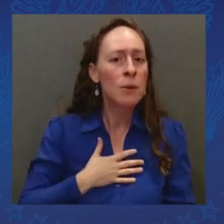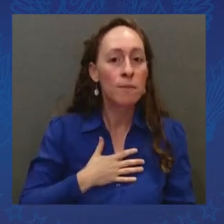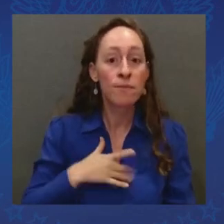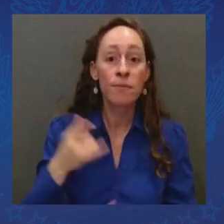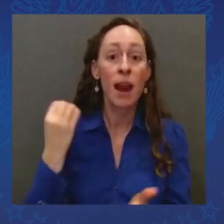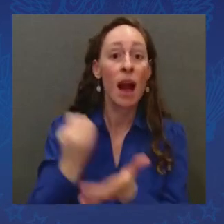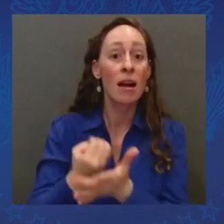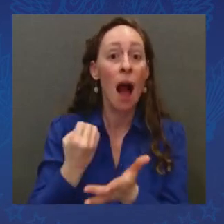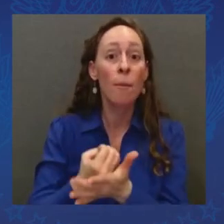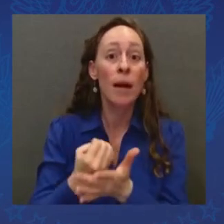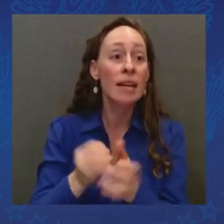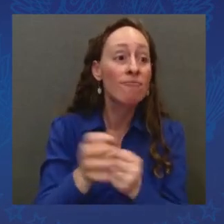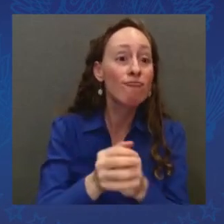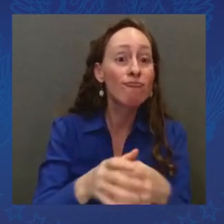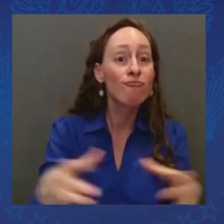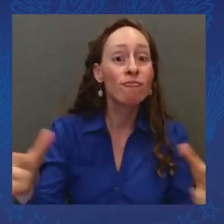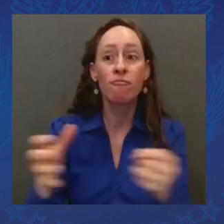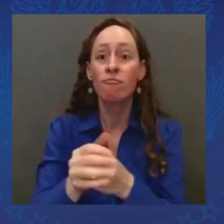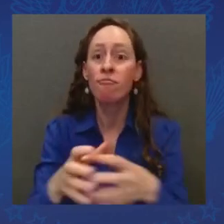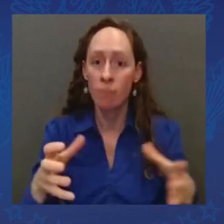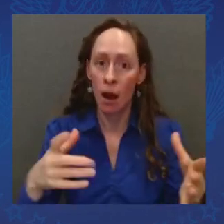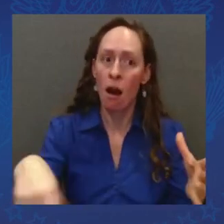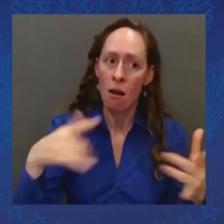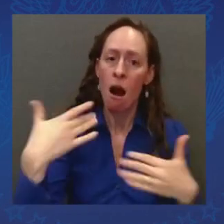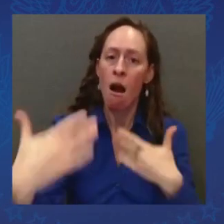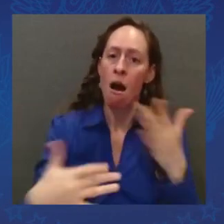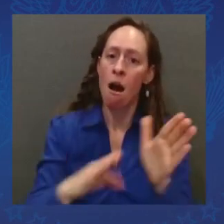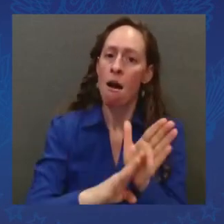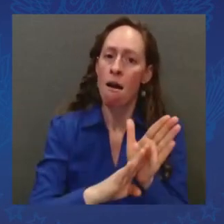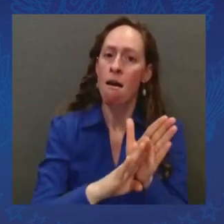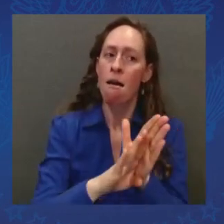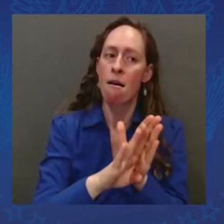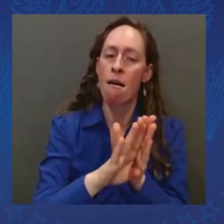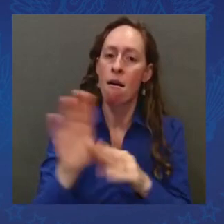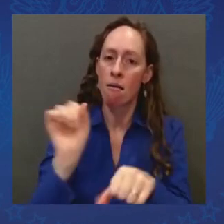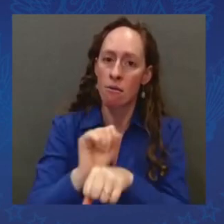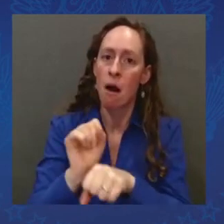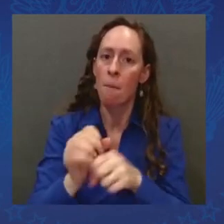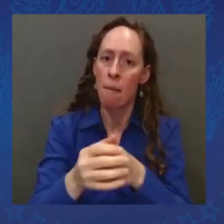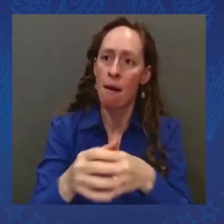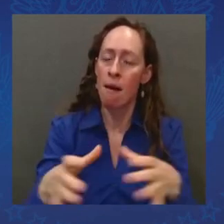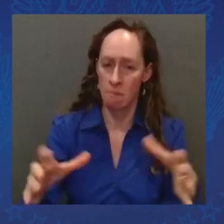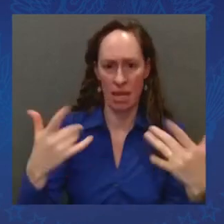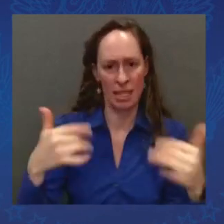remains sluggish. Industrial and supply chains are still under the threat of interruption,